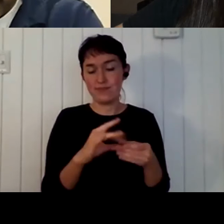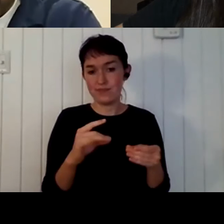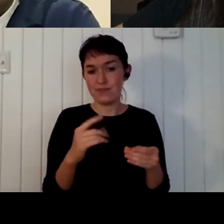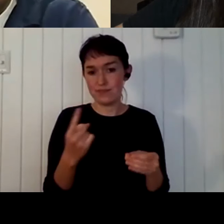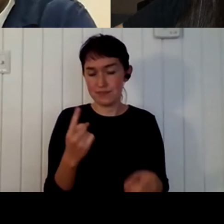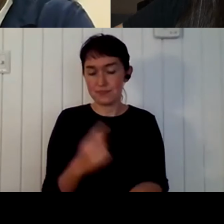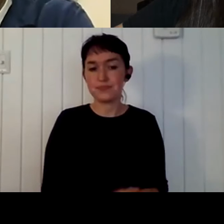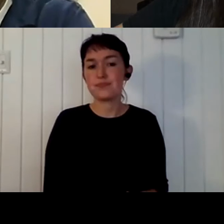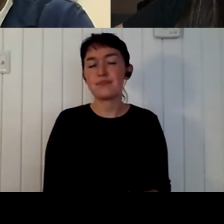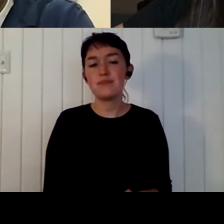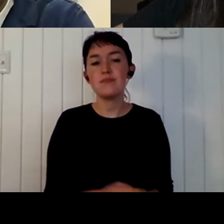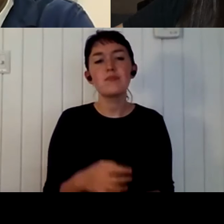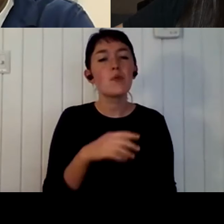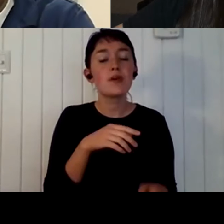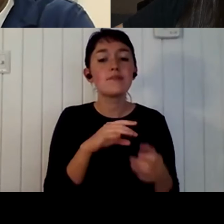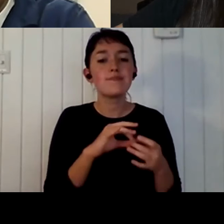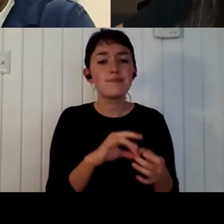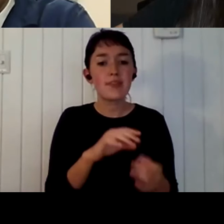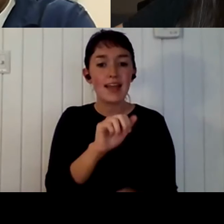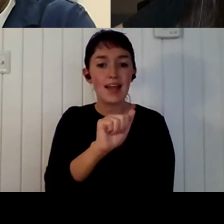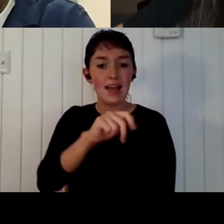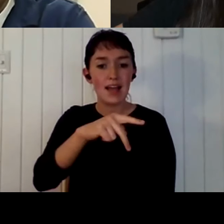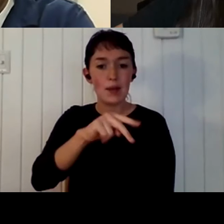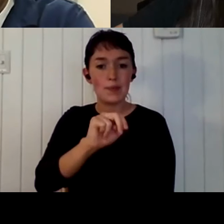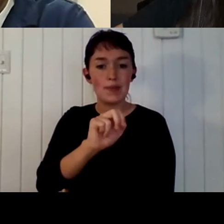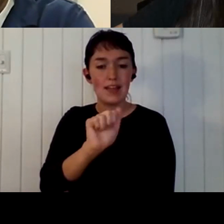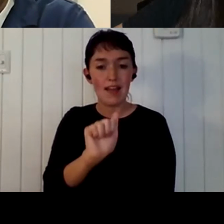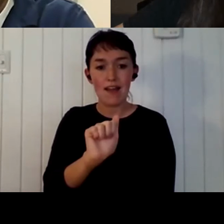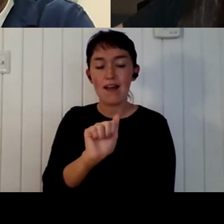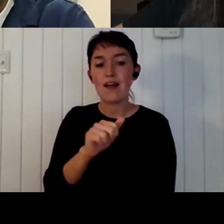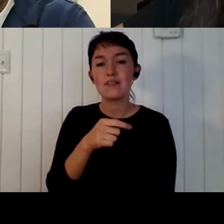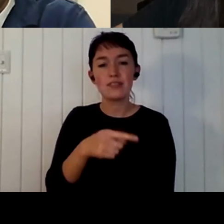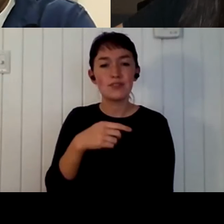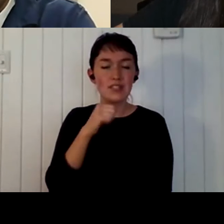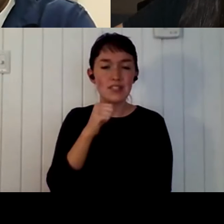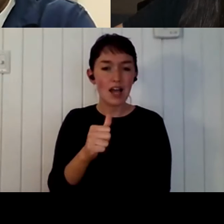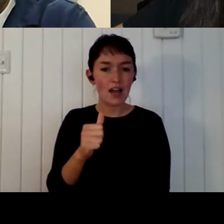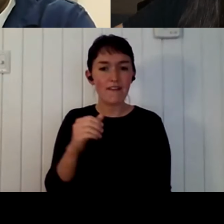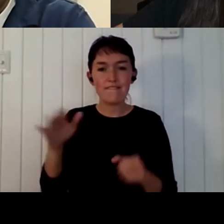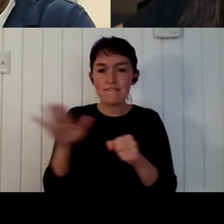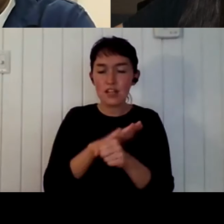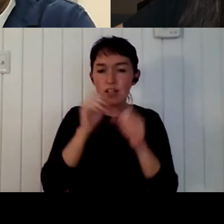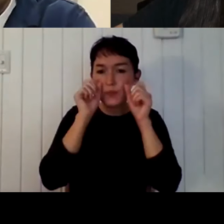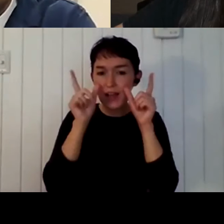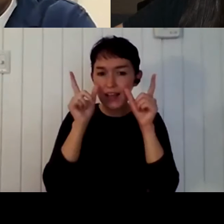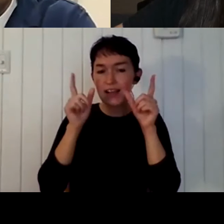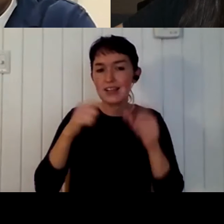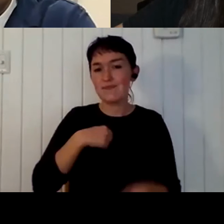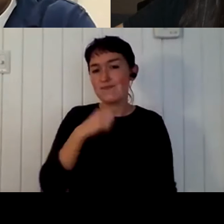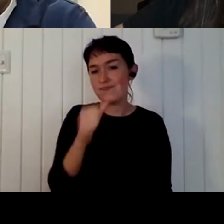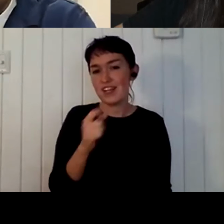I think with apnea, there's this question because you're not necessarily fully waking up. So I'm not sure about that one